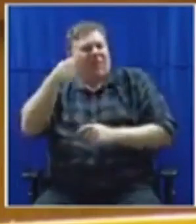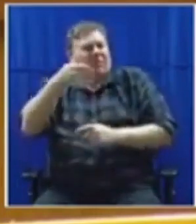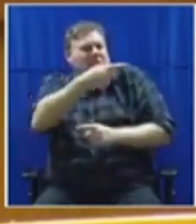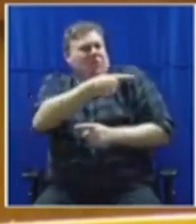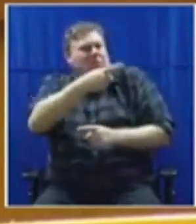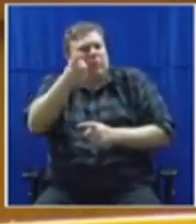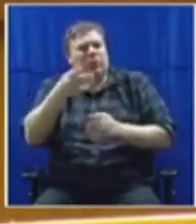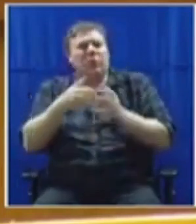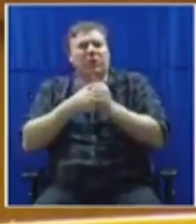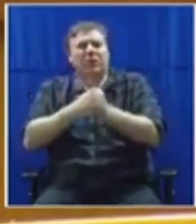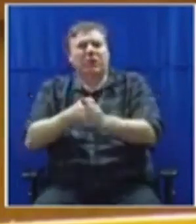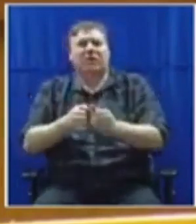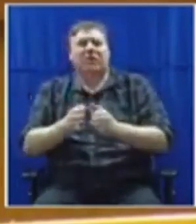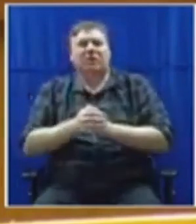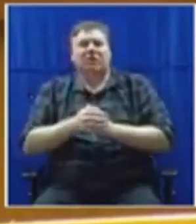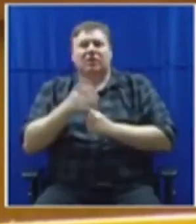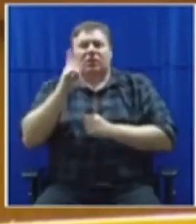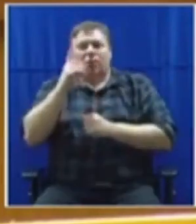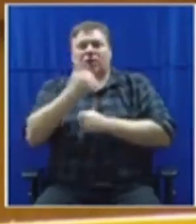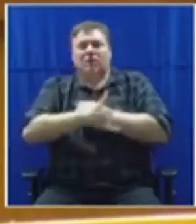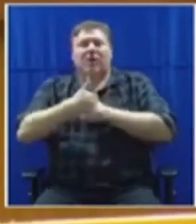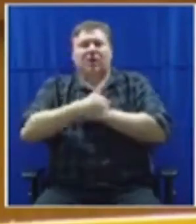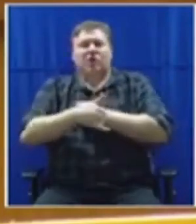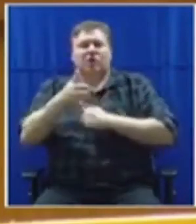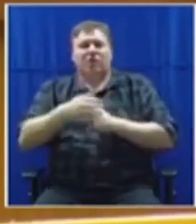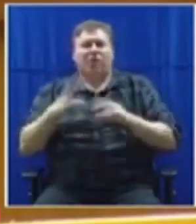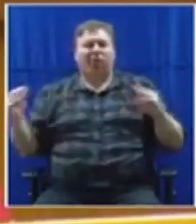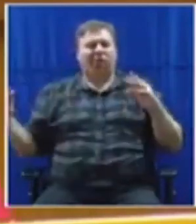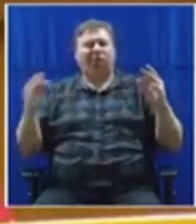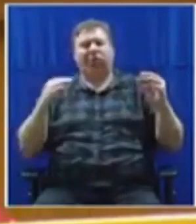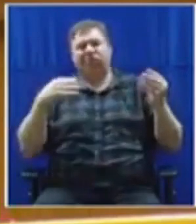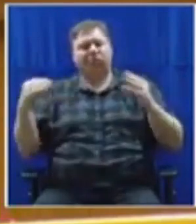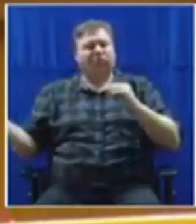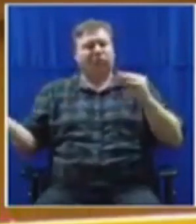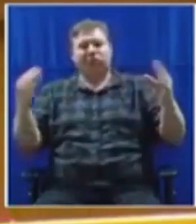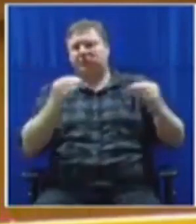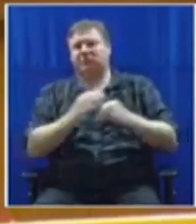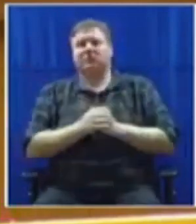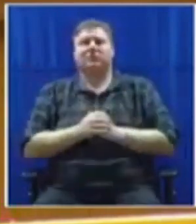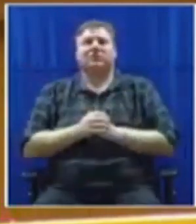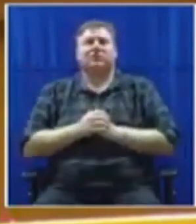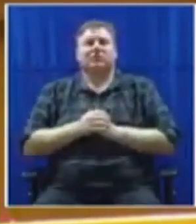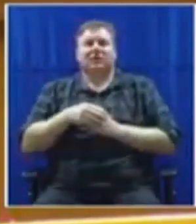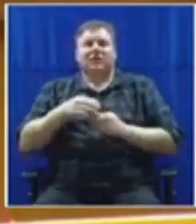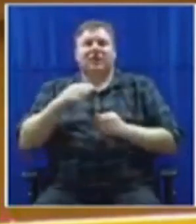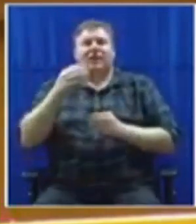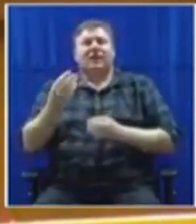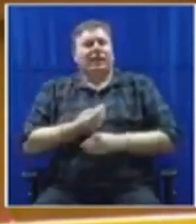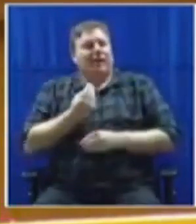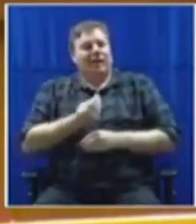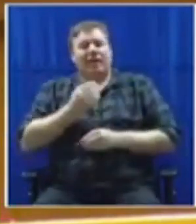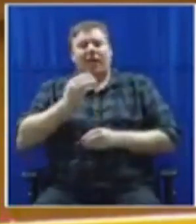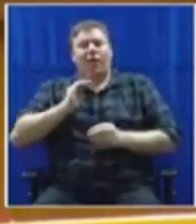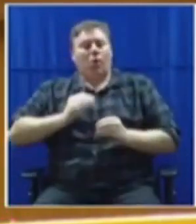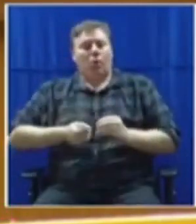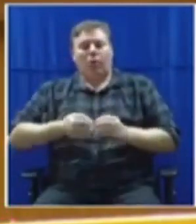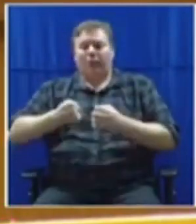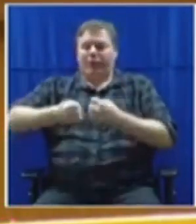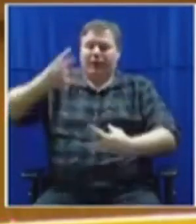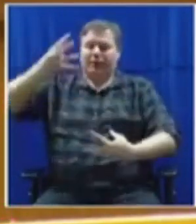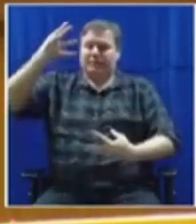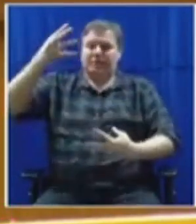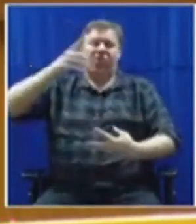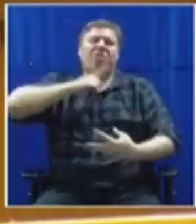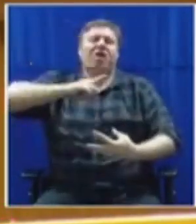of country are you portraying to the outside world? These young women join a list of thousands of other